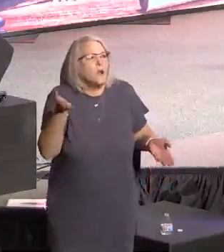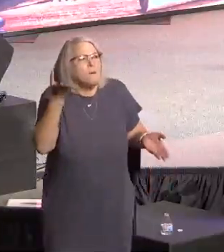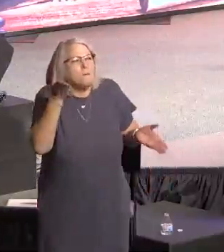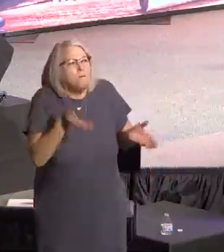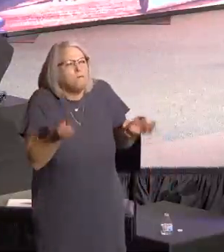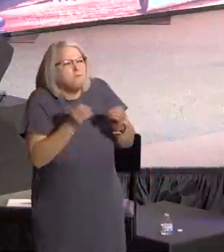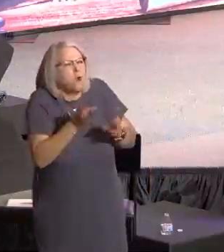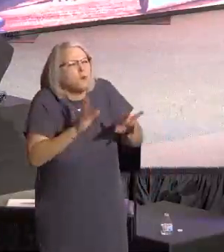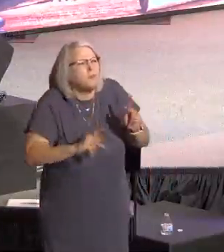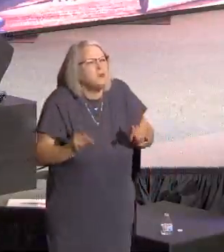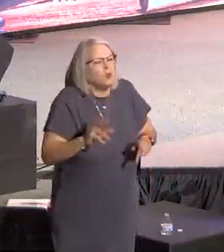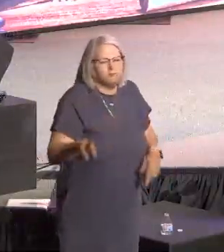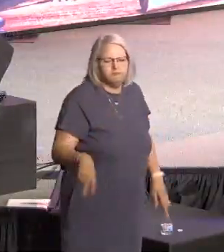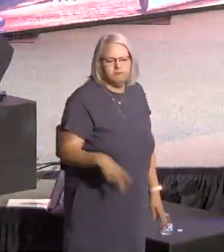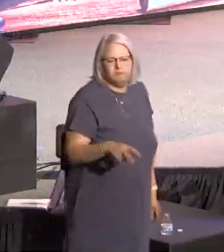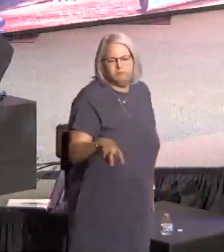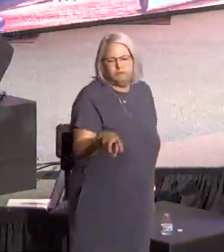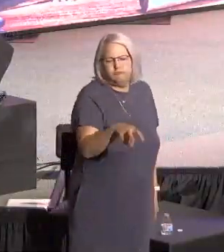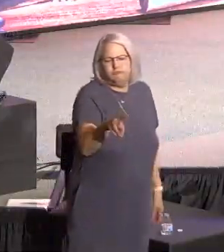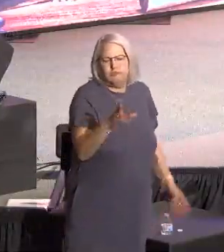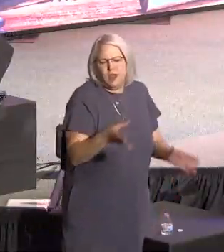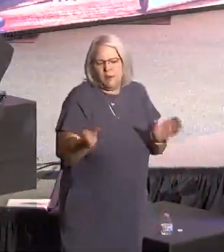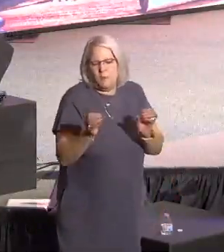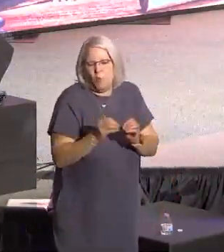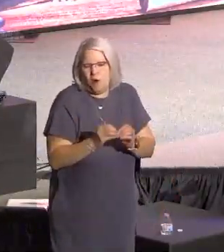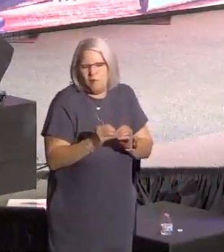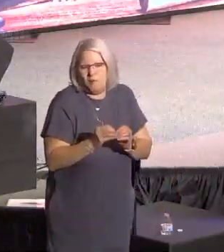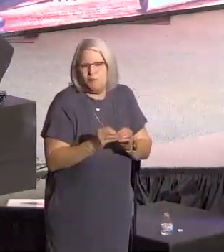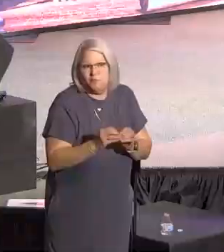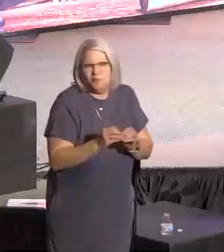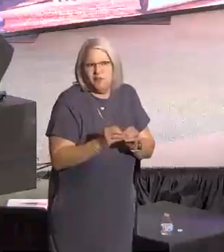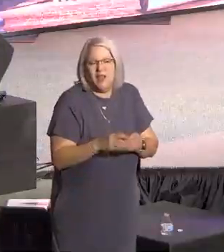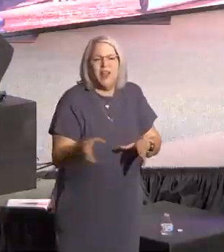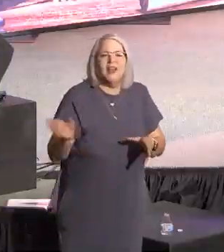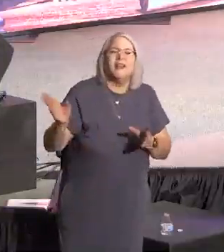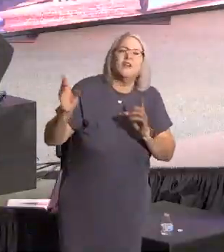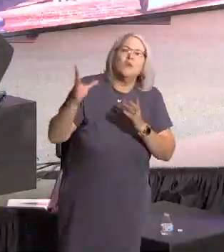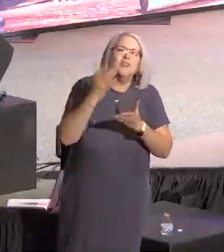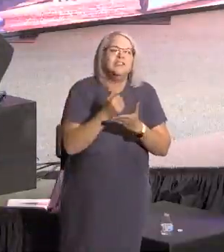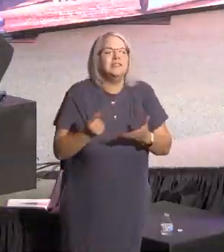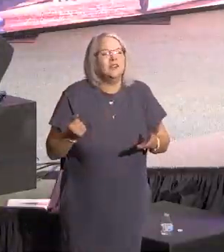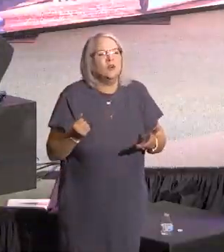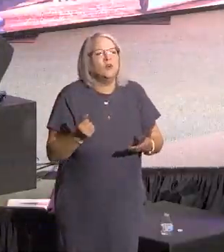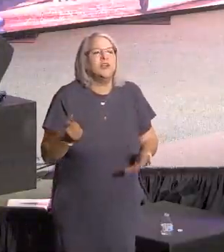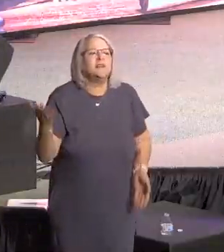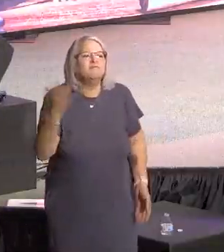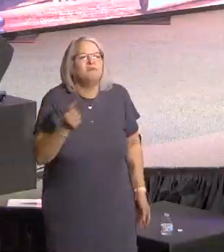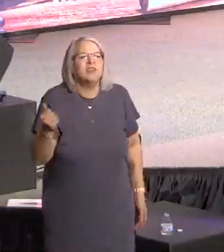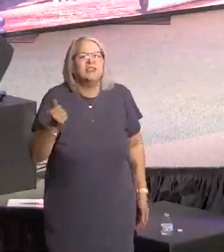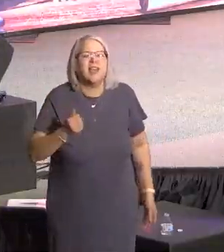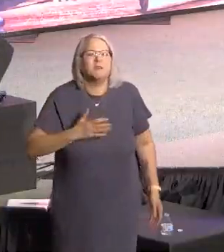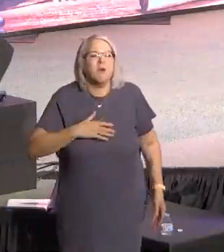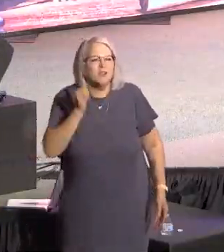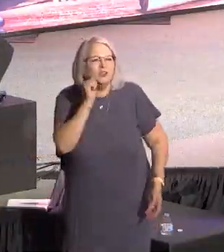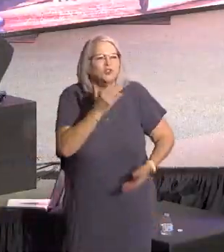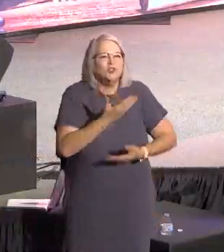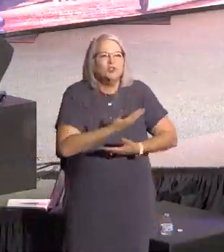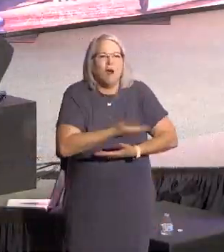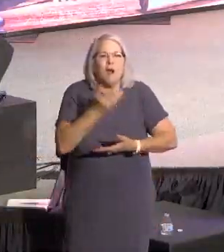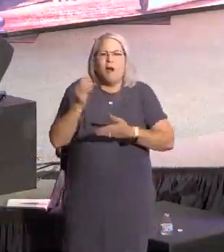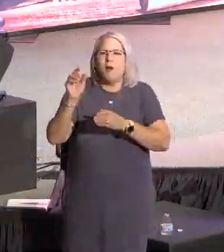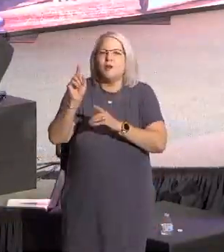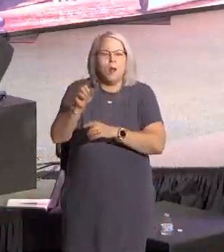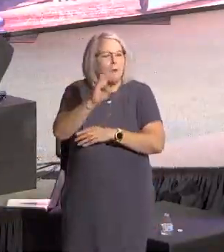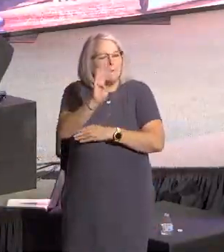traveling than ever before. And I realized that because a few weeks ago, I went with my daughter up to Boston and I went to the Pittsburgh airport to park in